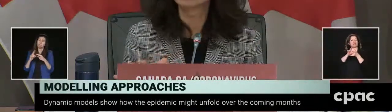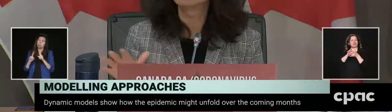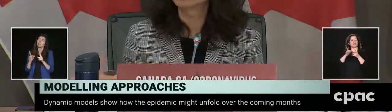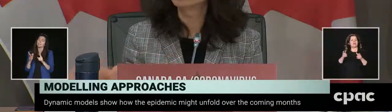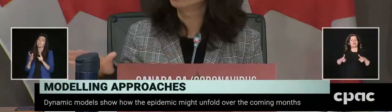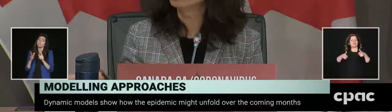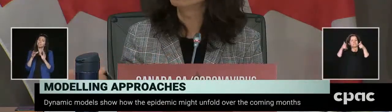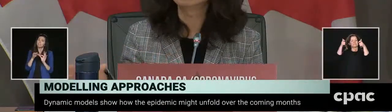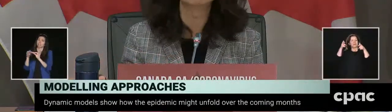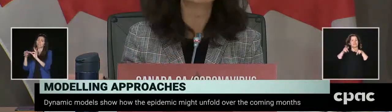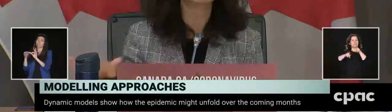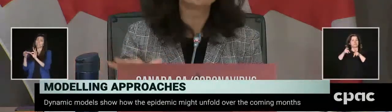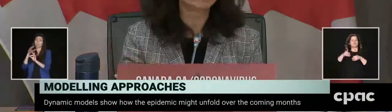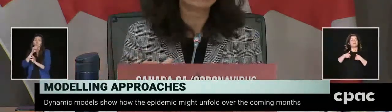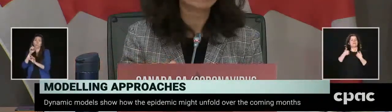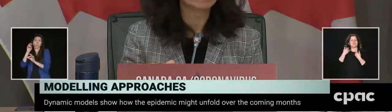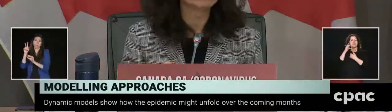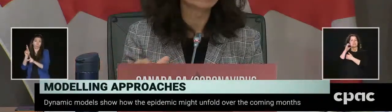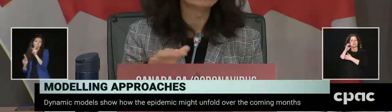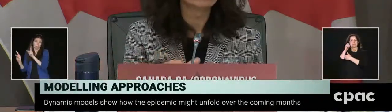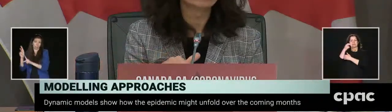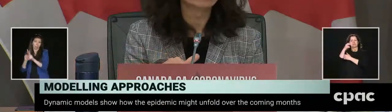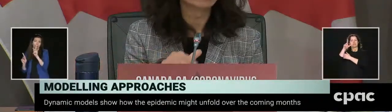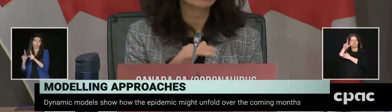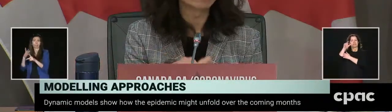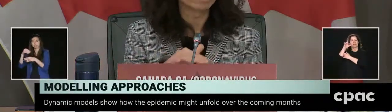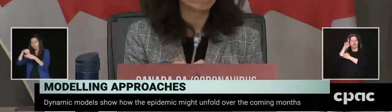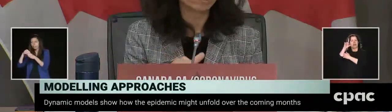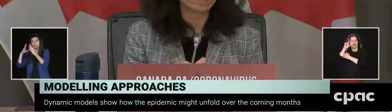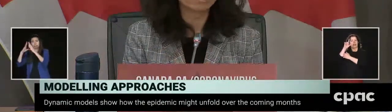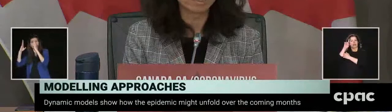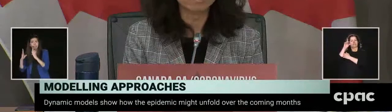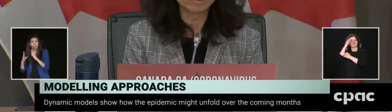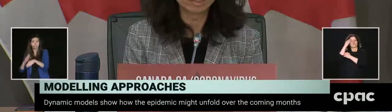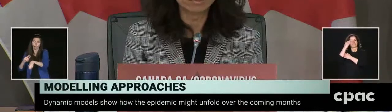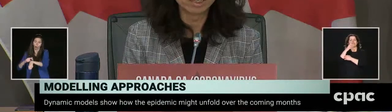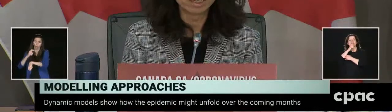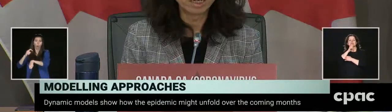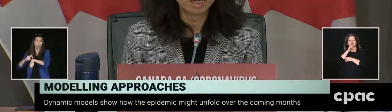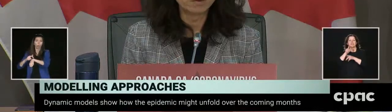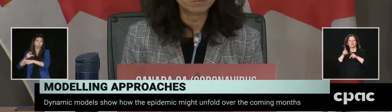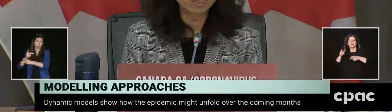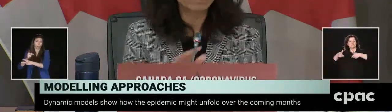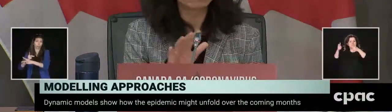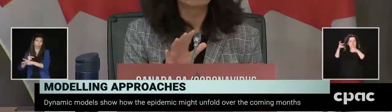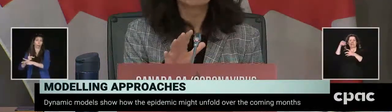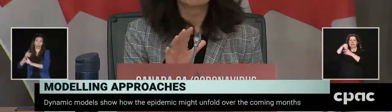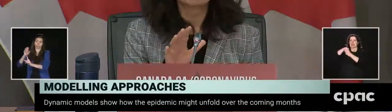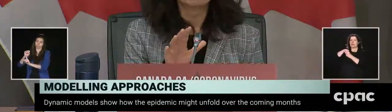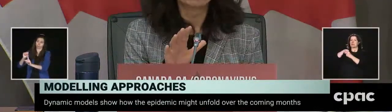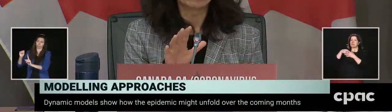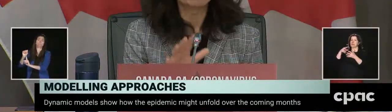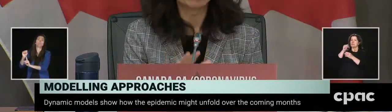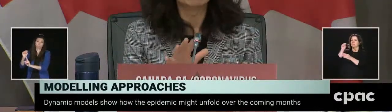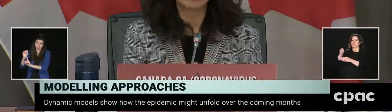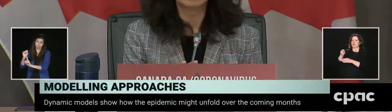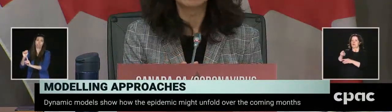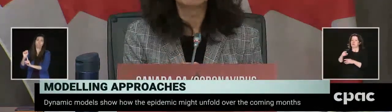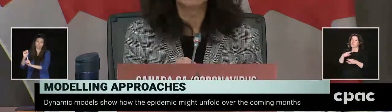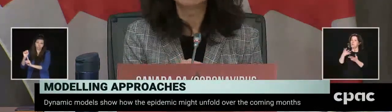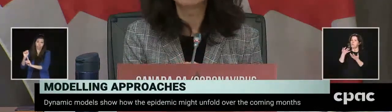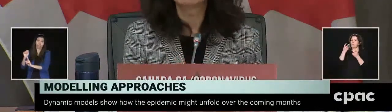are tells us what to do to improve our final outcomes. So with